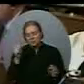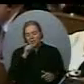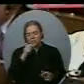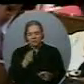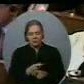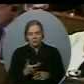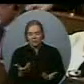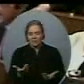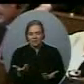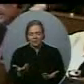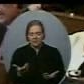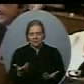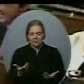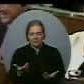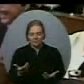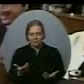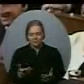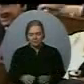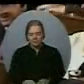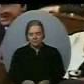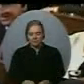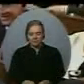Speaker. And it's also hurt my feelings, Mr. Speaker.